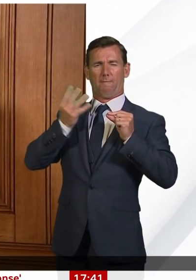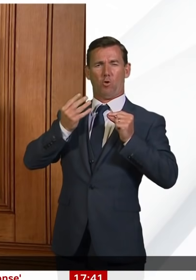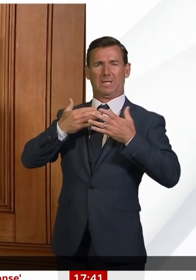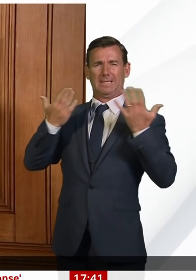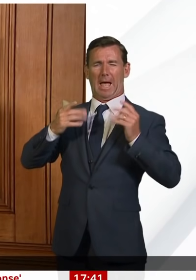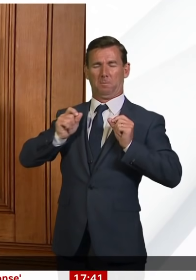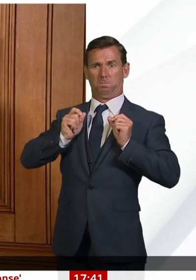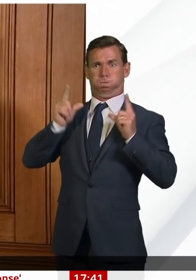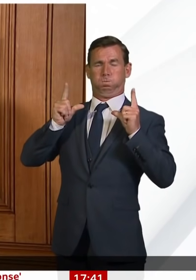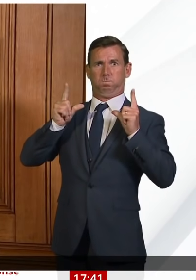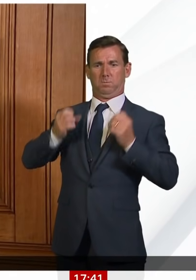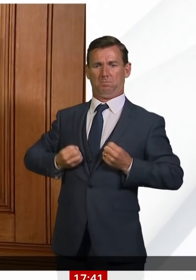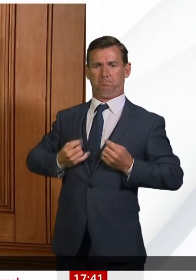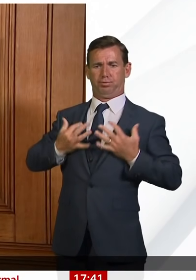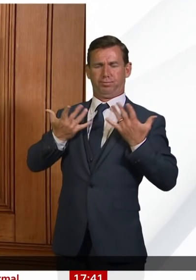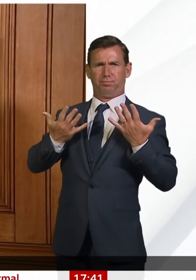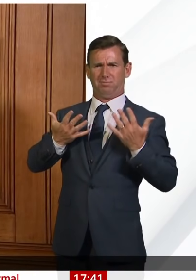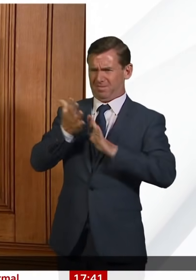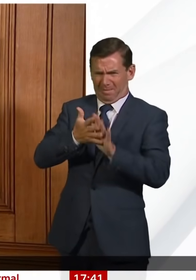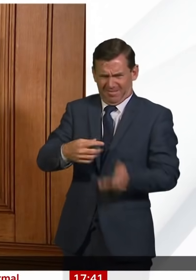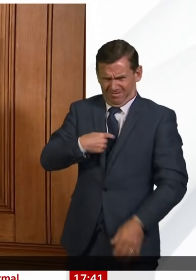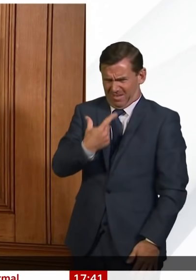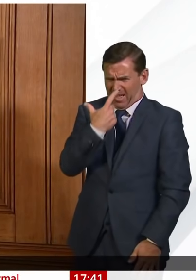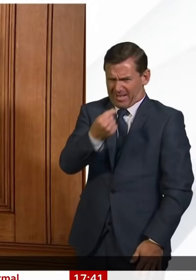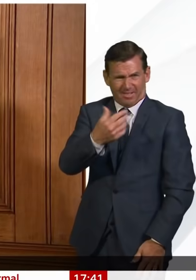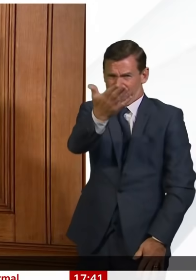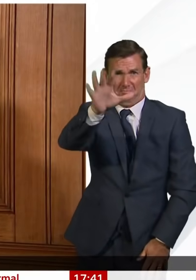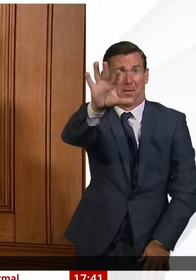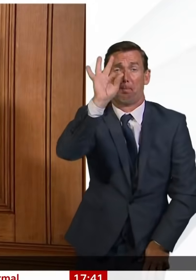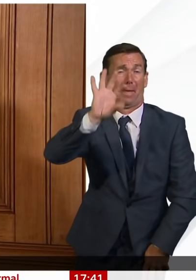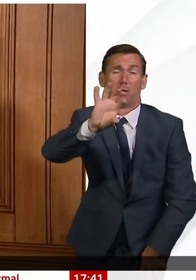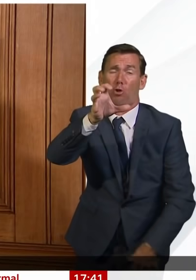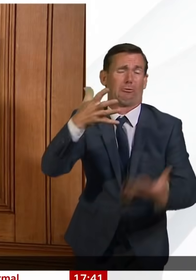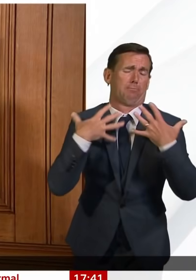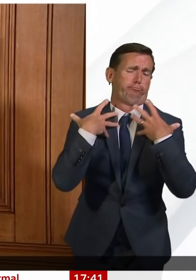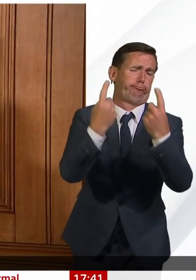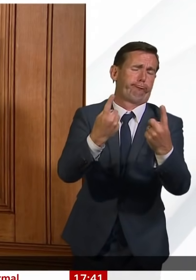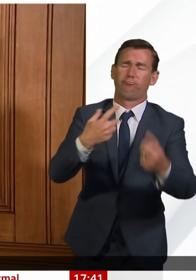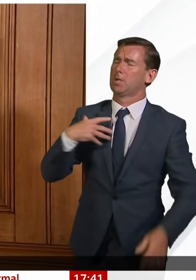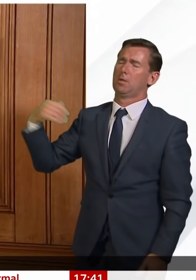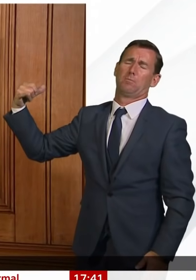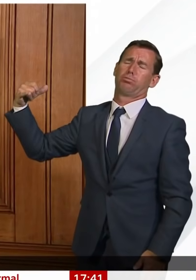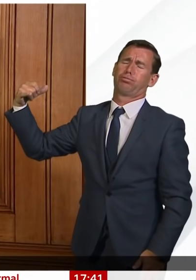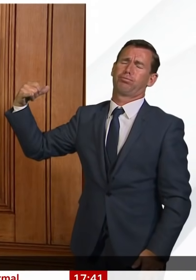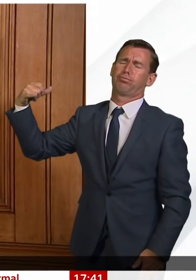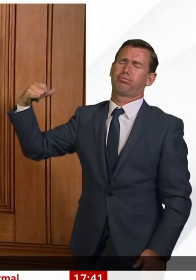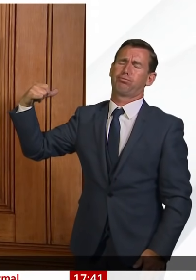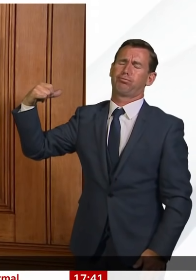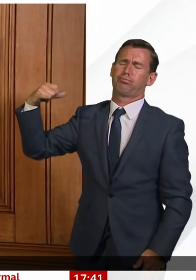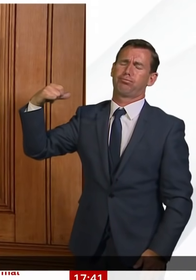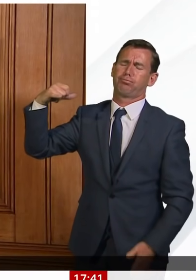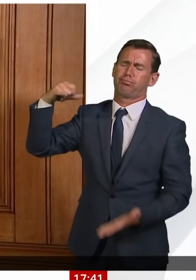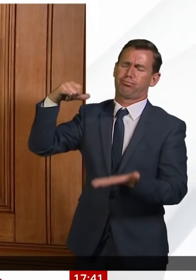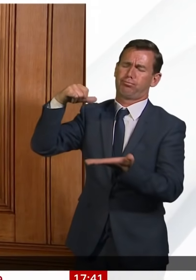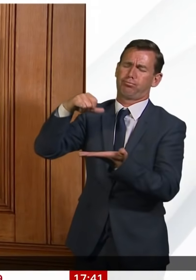days. So I can fly back from, well, you choose the country, wherever you like, on a long flight, and I